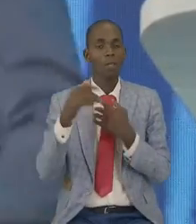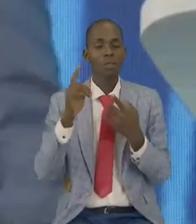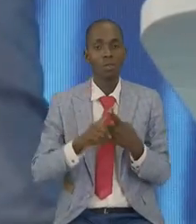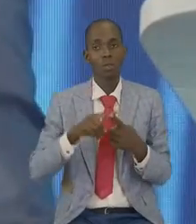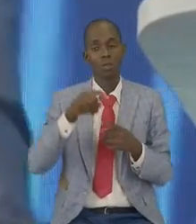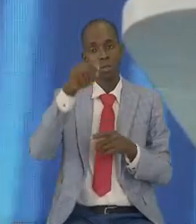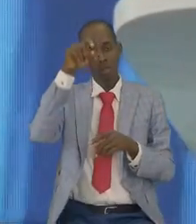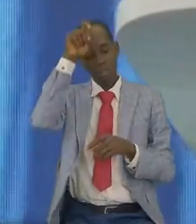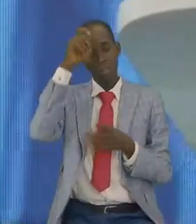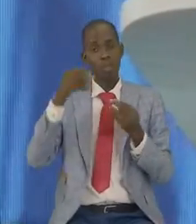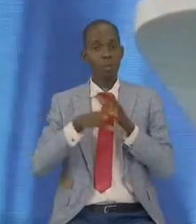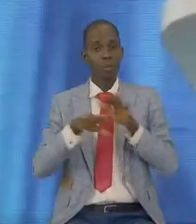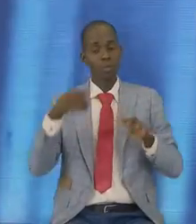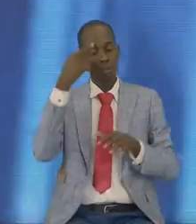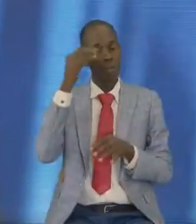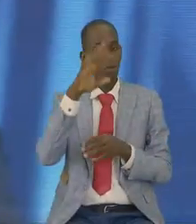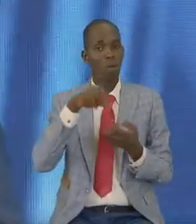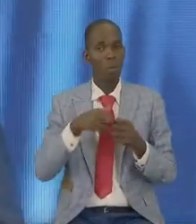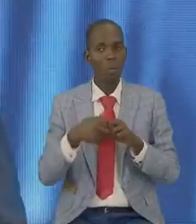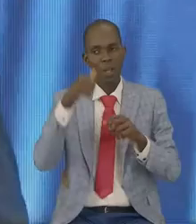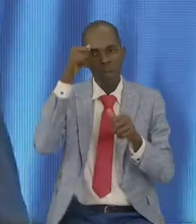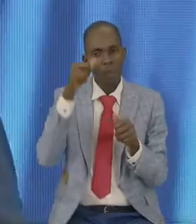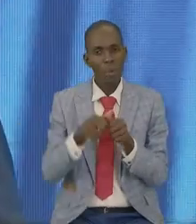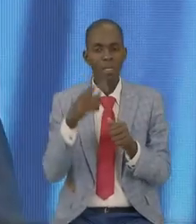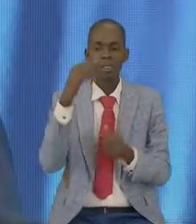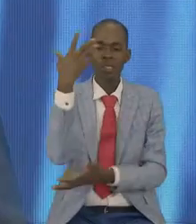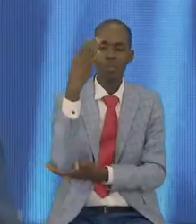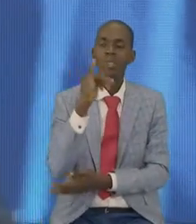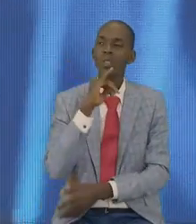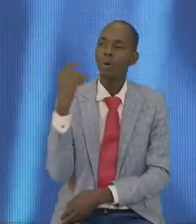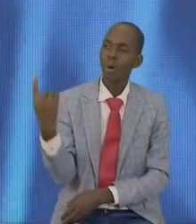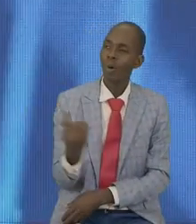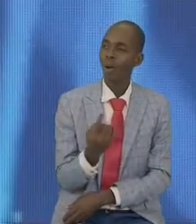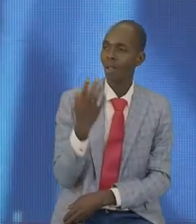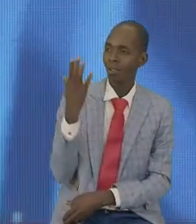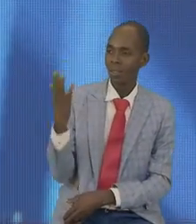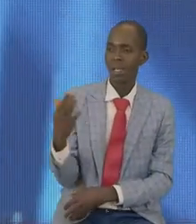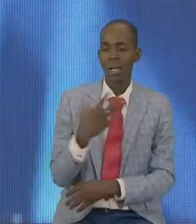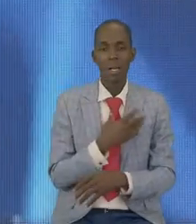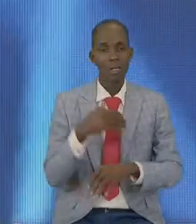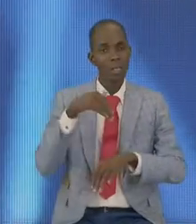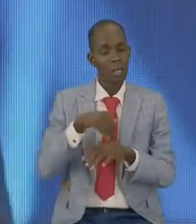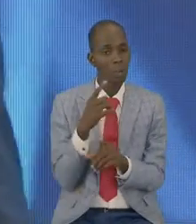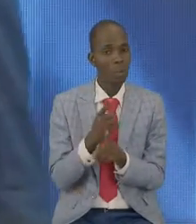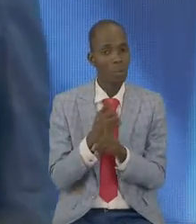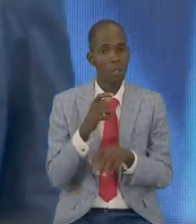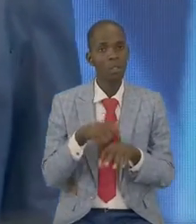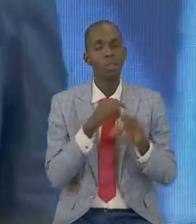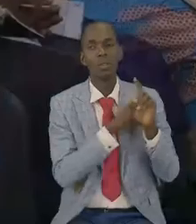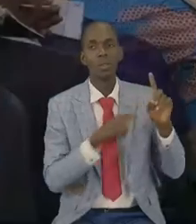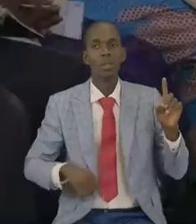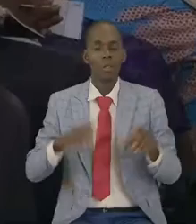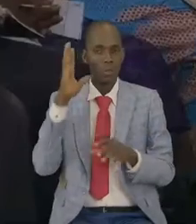of the problem, remember, the tree is always there. And at the right time, the Lord will show